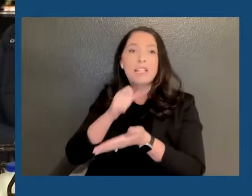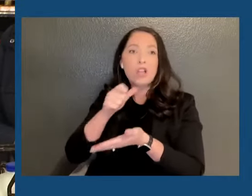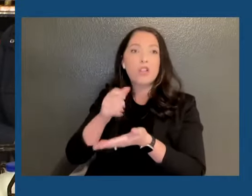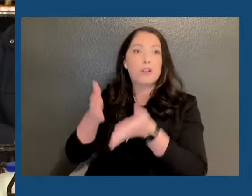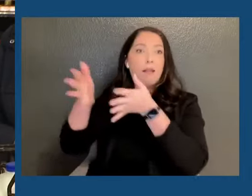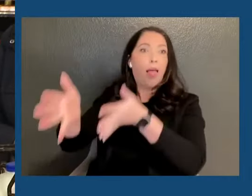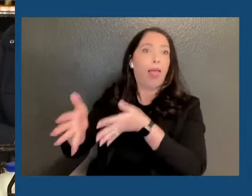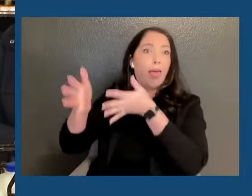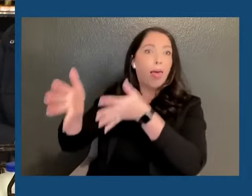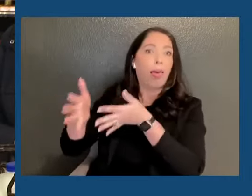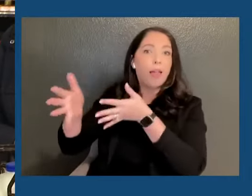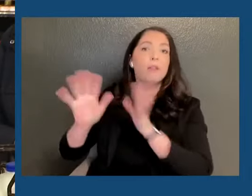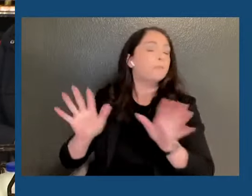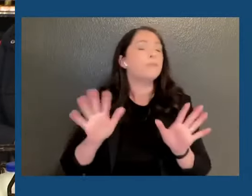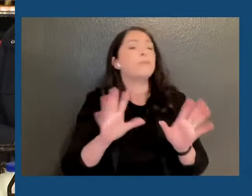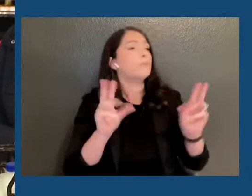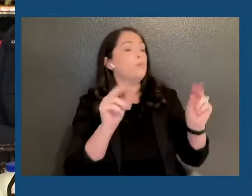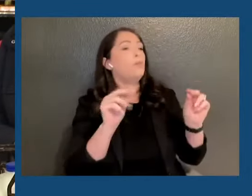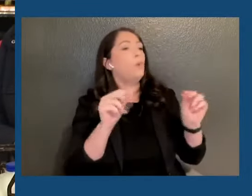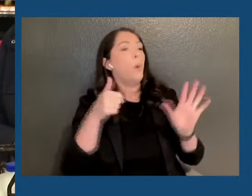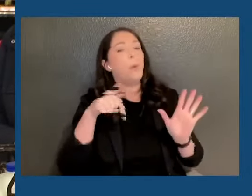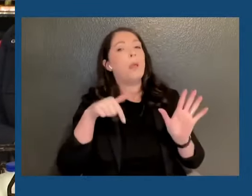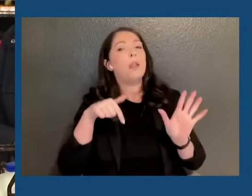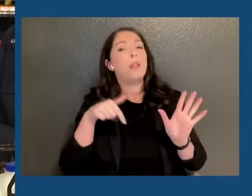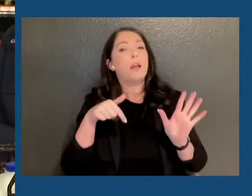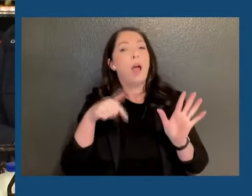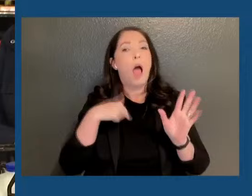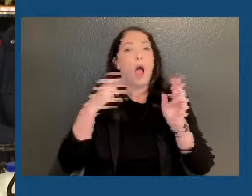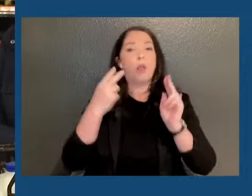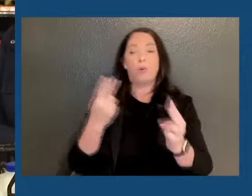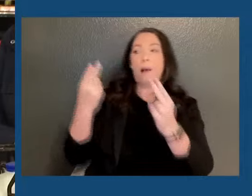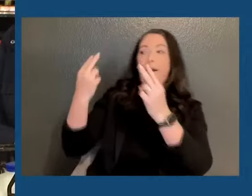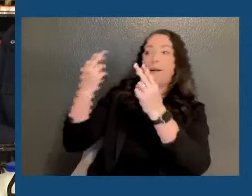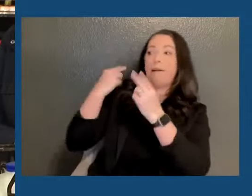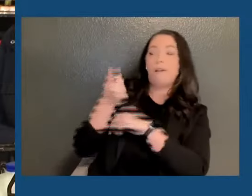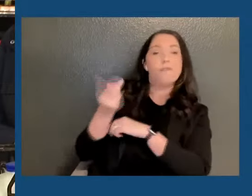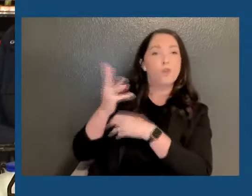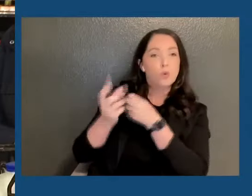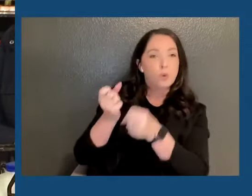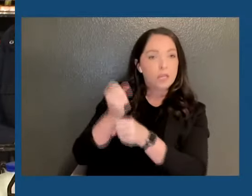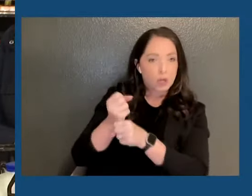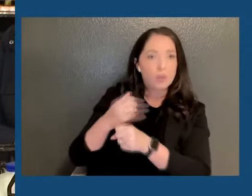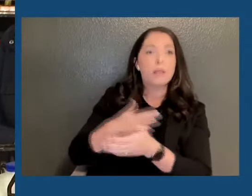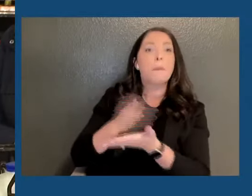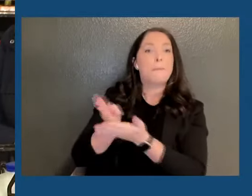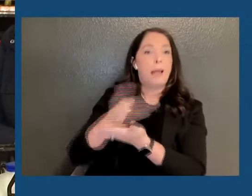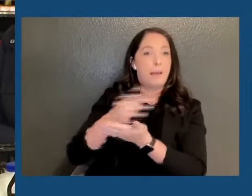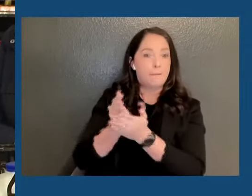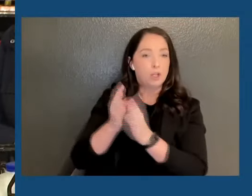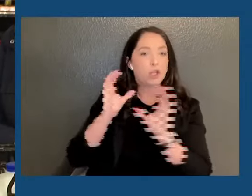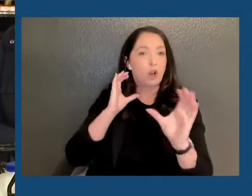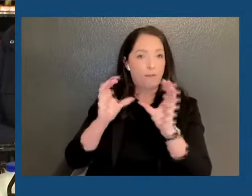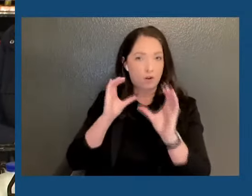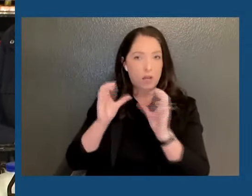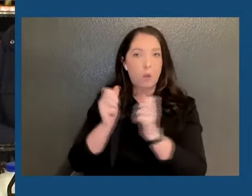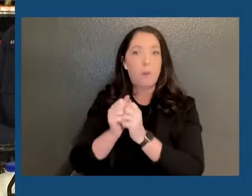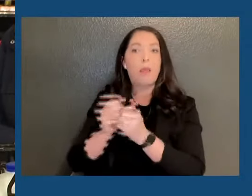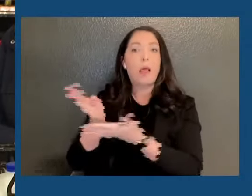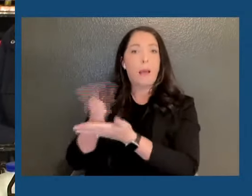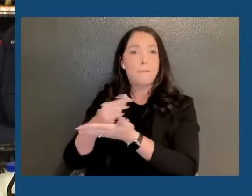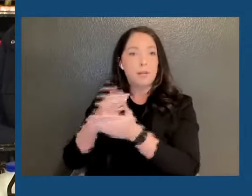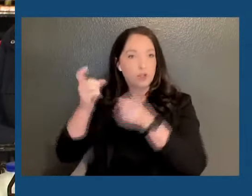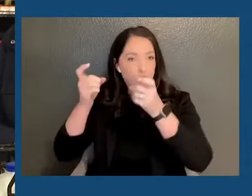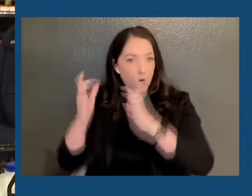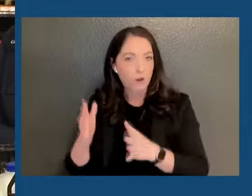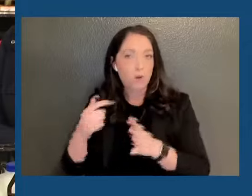paying that? No, this is something that, as I look back the last couple of years and I had my budget conversations with my budget director, I'm looking at revenue